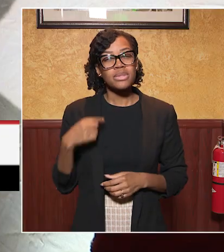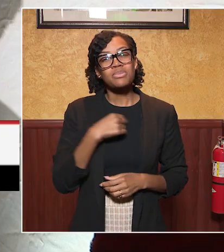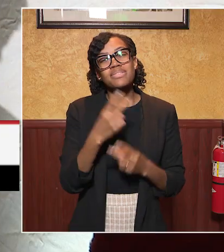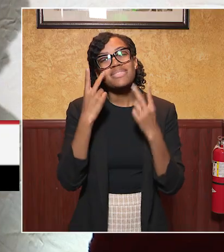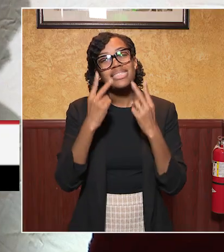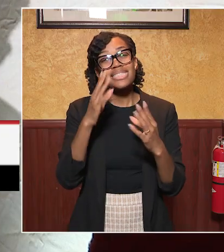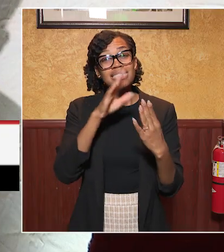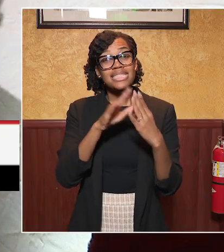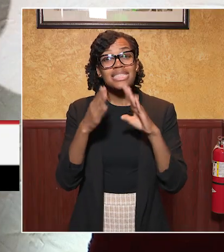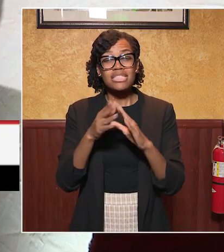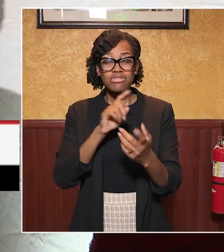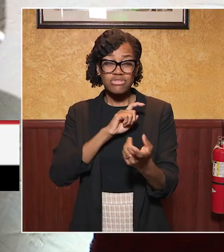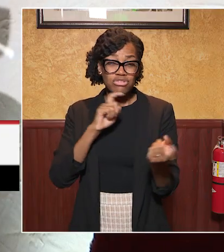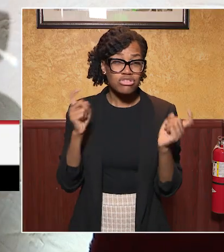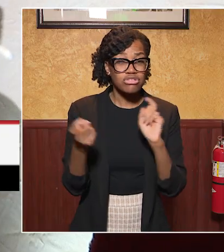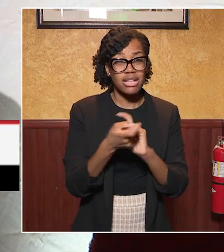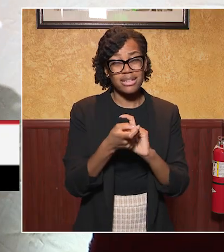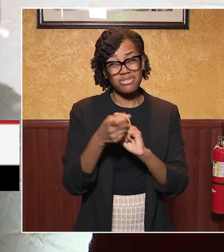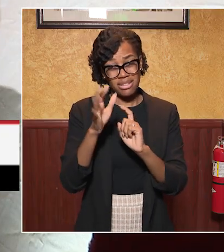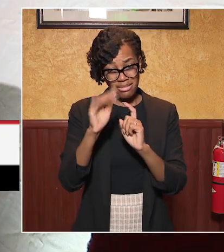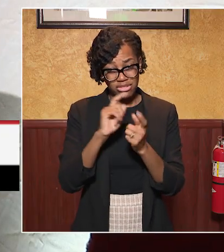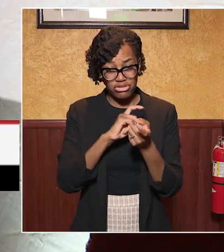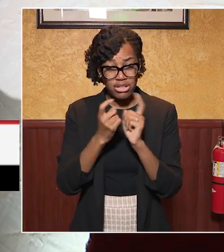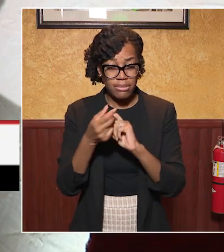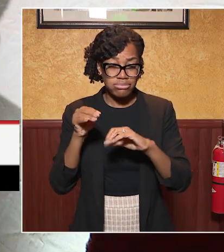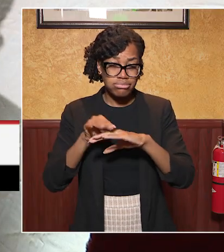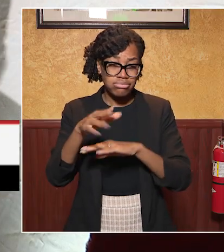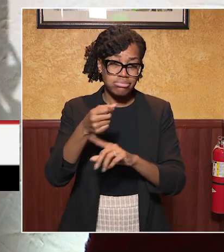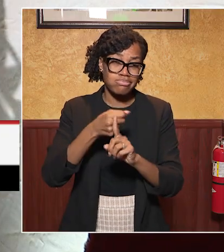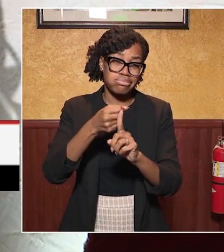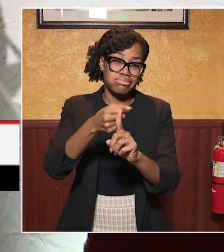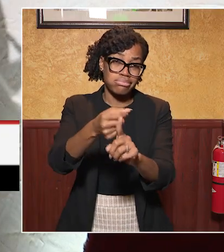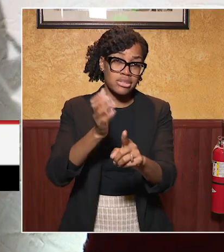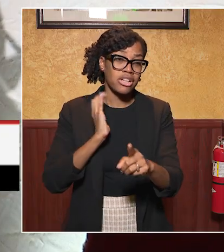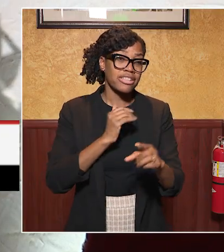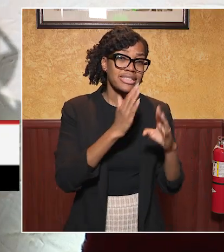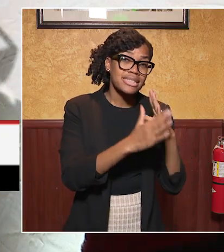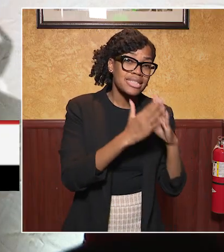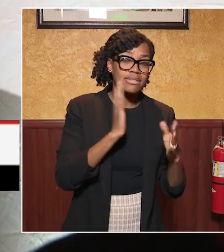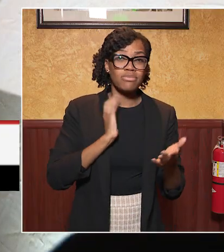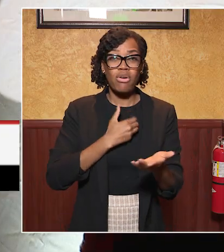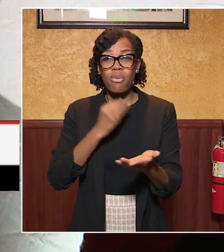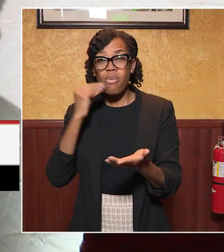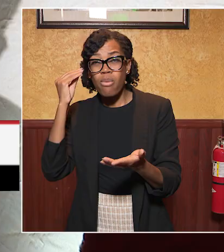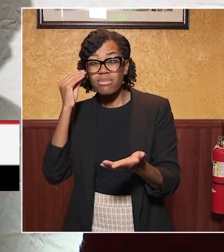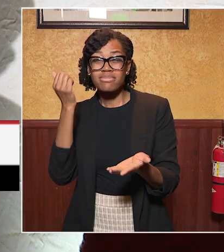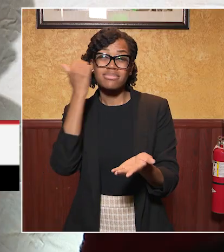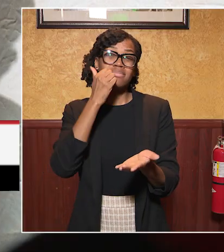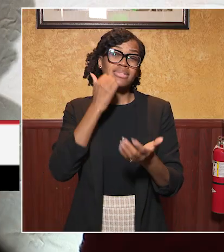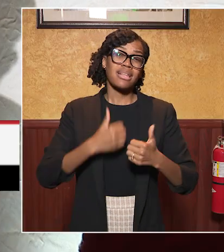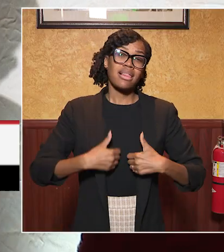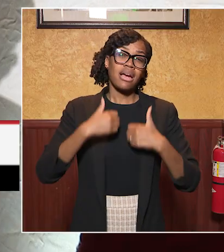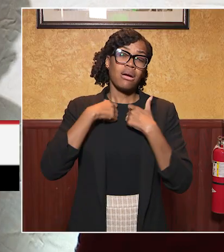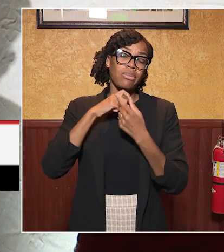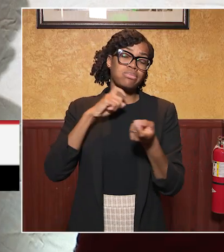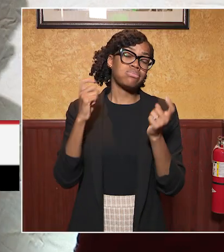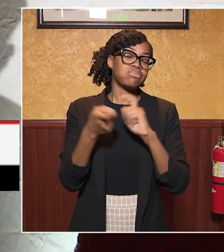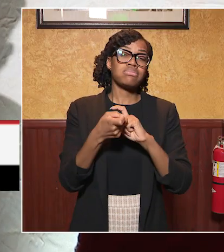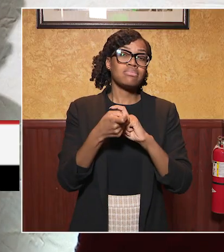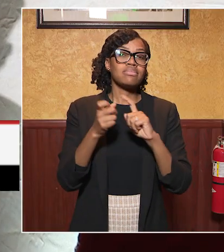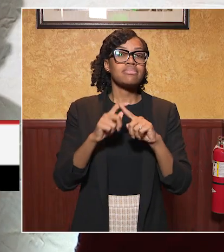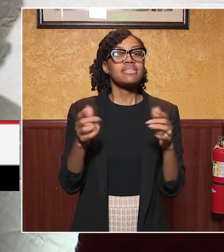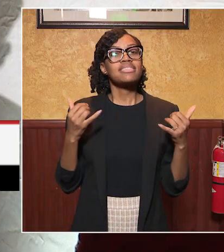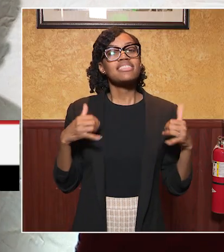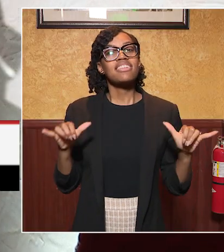city, in our communities, in our workplace, in our homes, and in our daily lives. And yet here we are, still